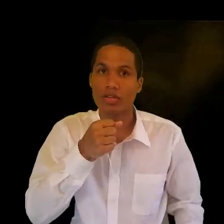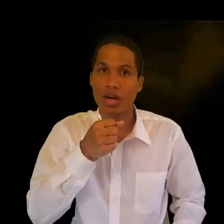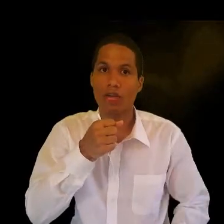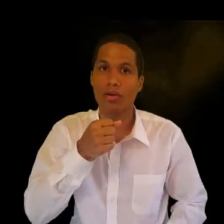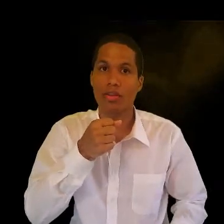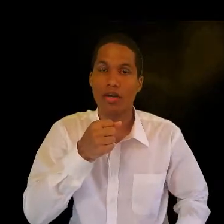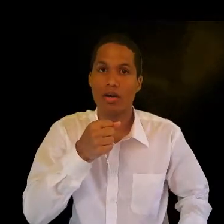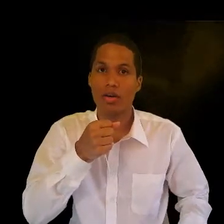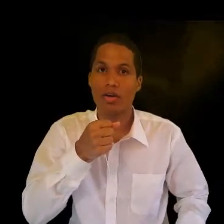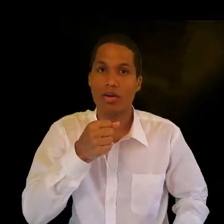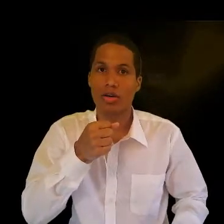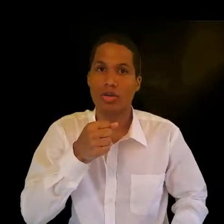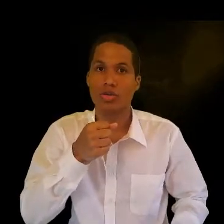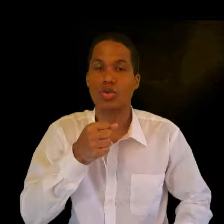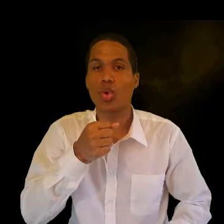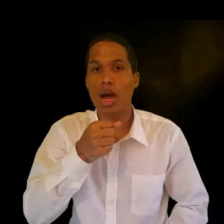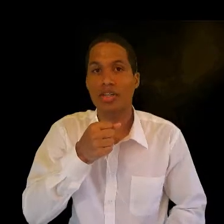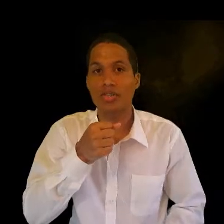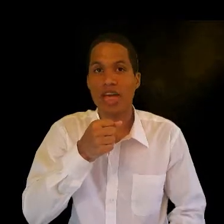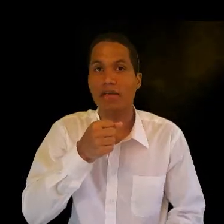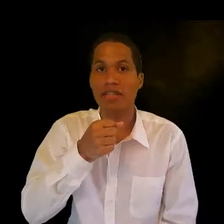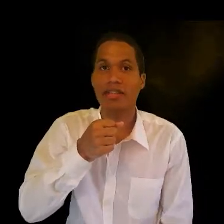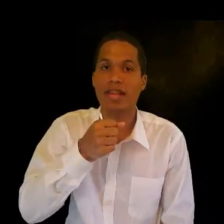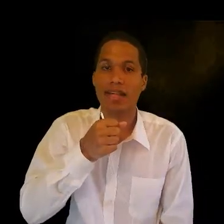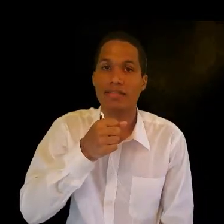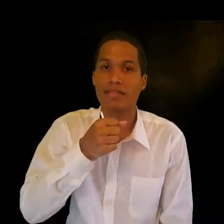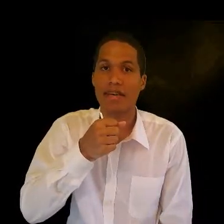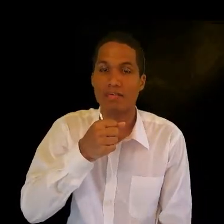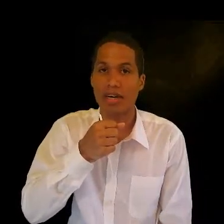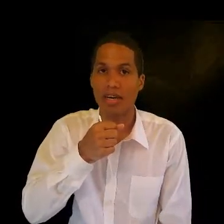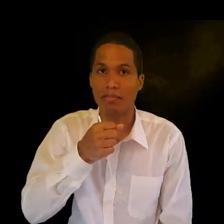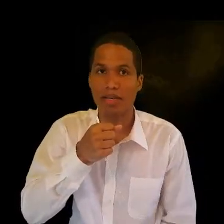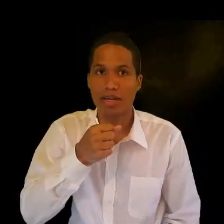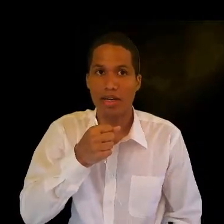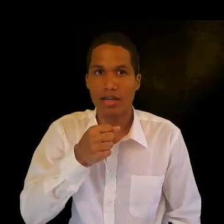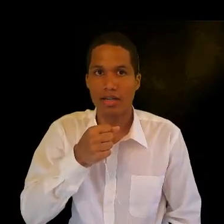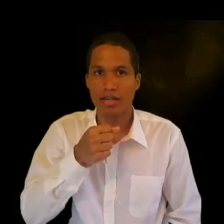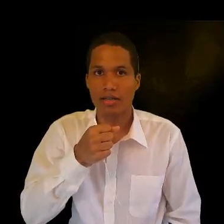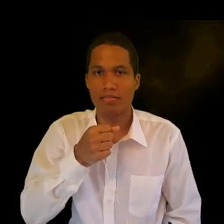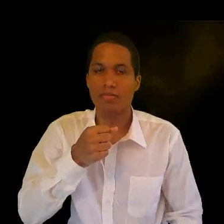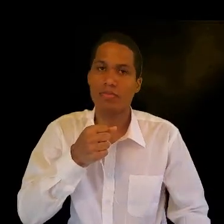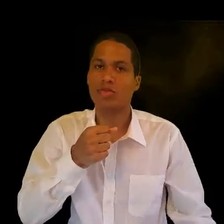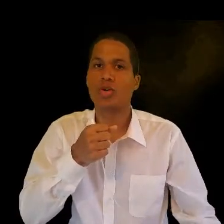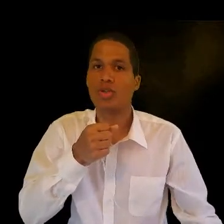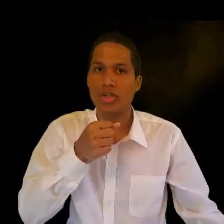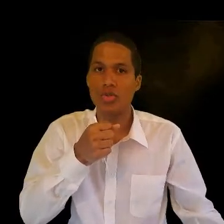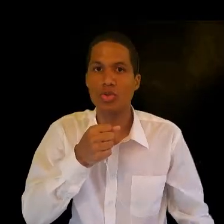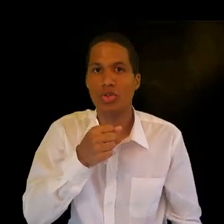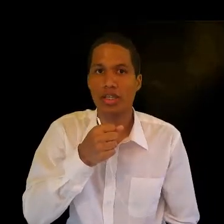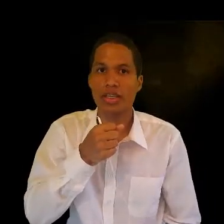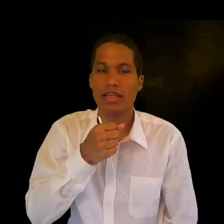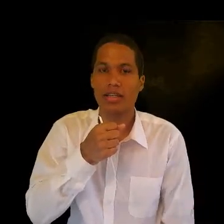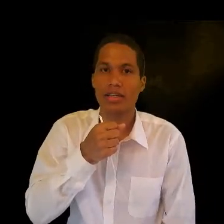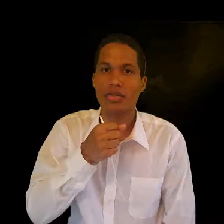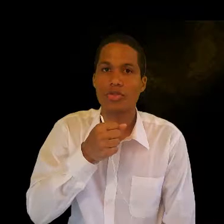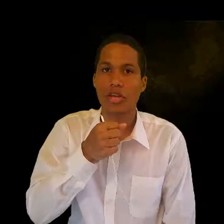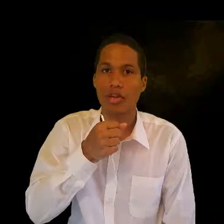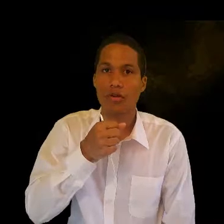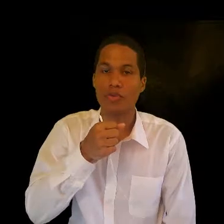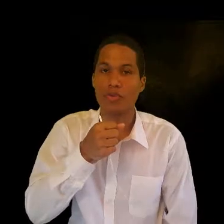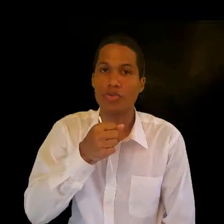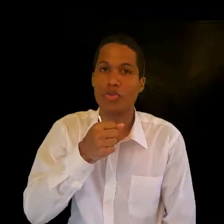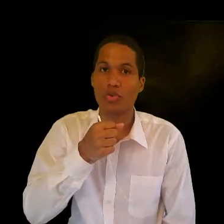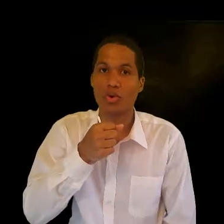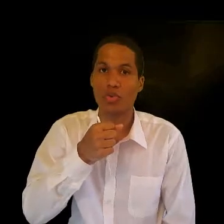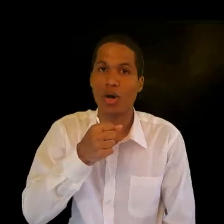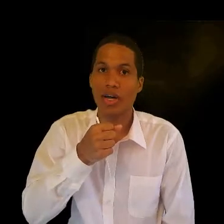can talk about two actions happening at the same time. Uh, you know that usually